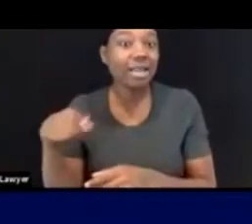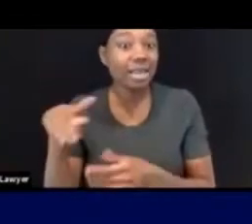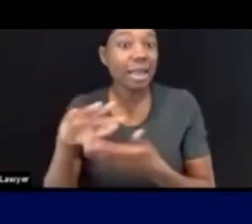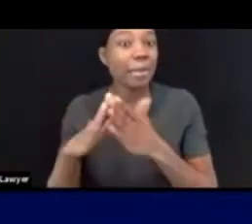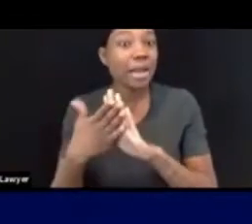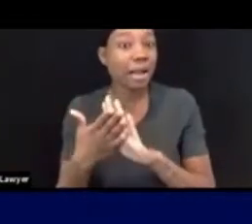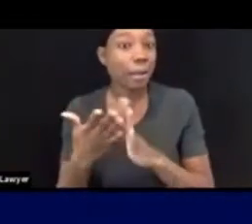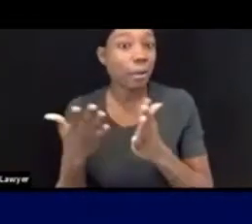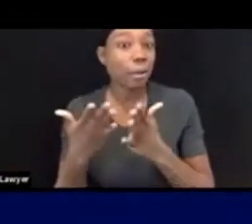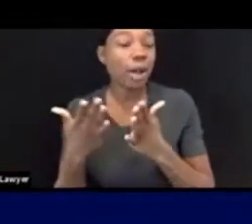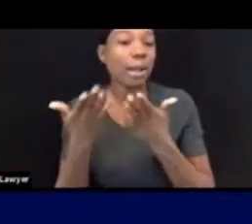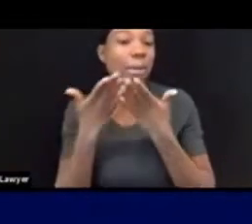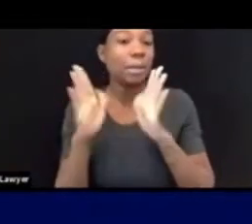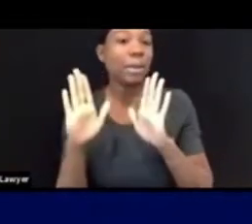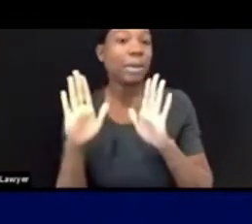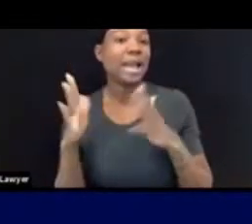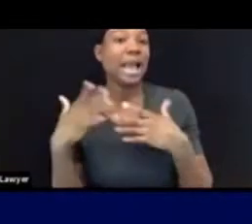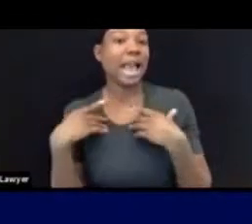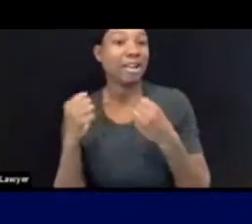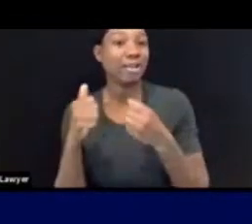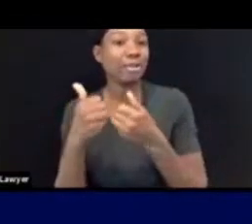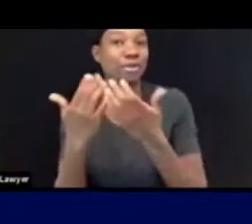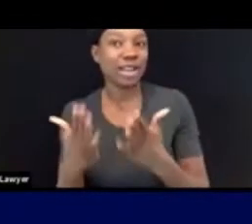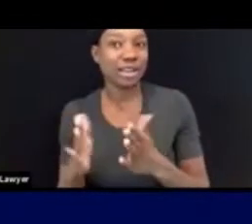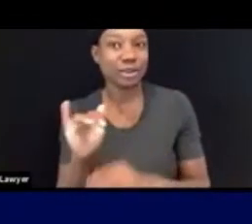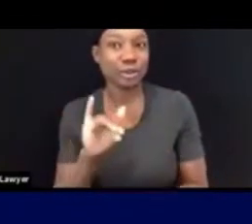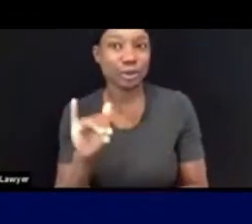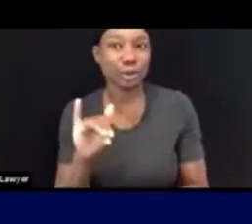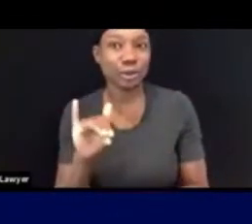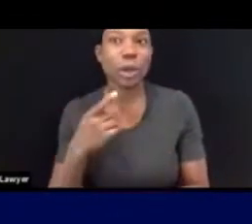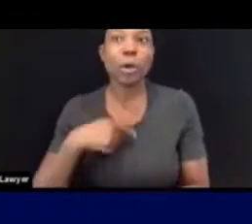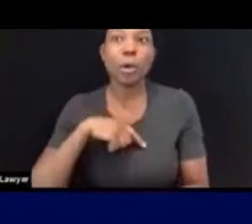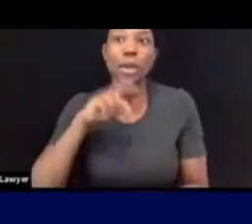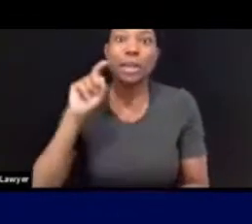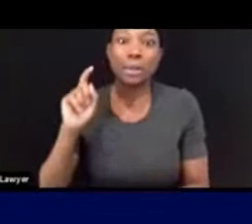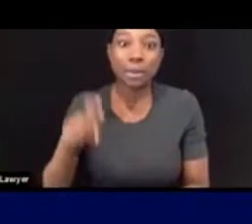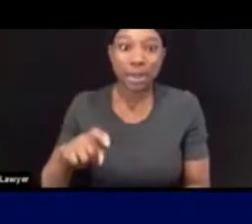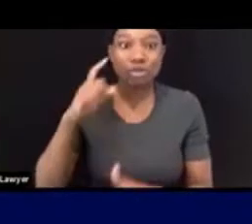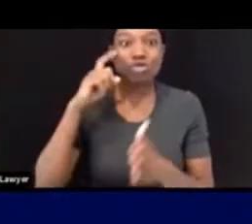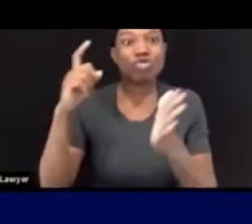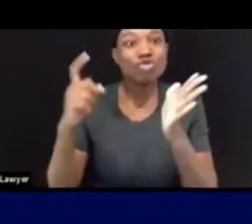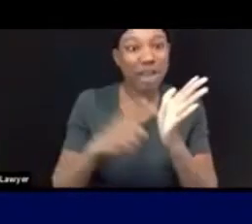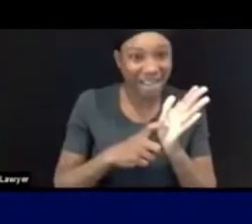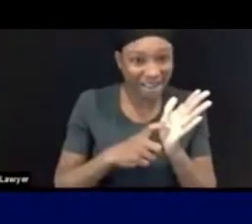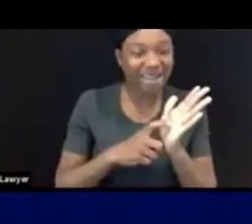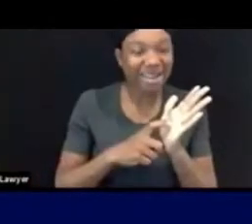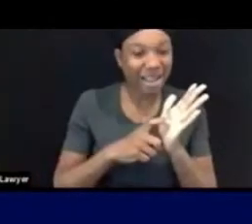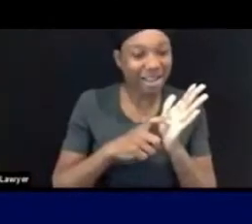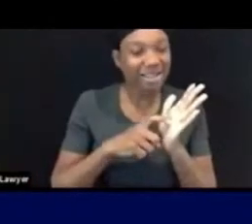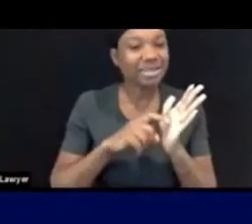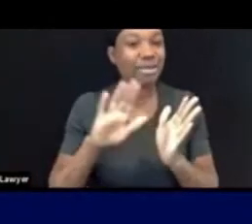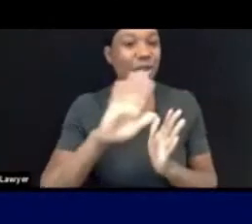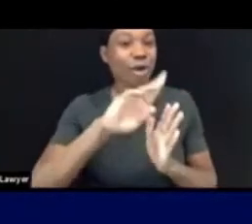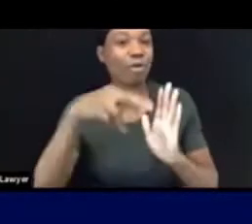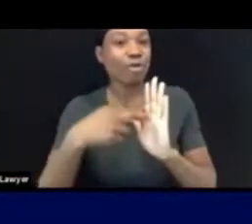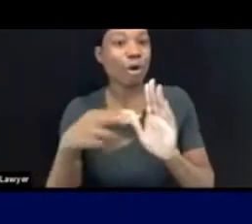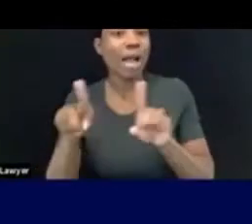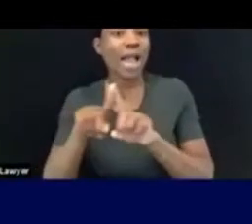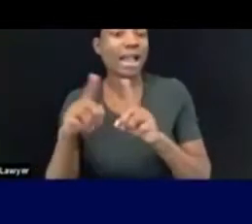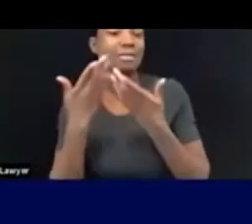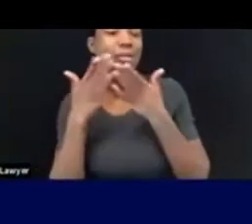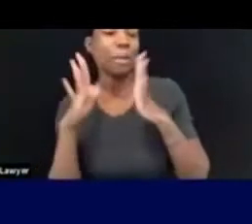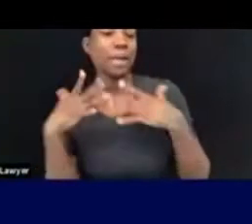to begin recognizing them as such and providing them the prioritization that would actually entail. The